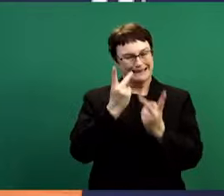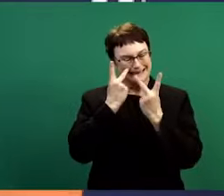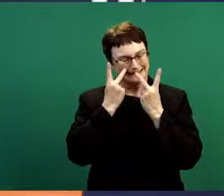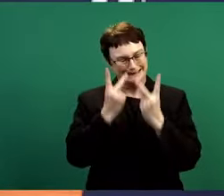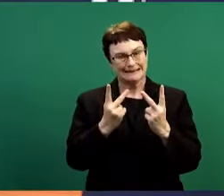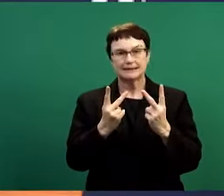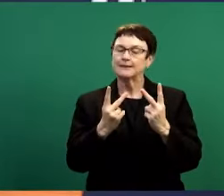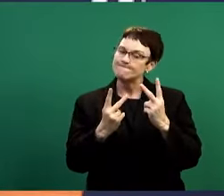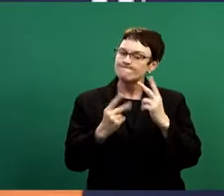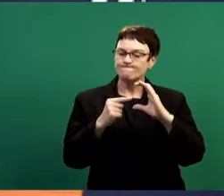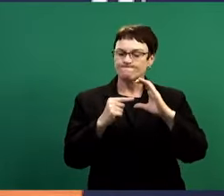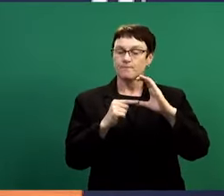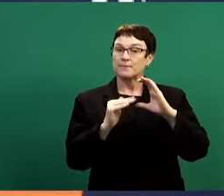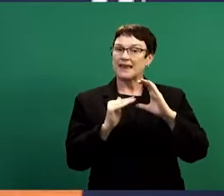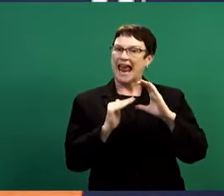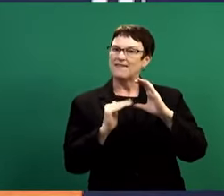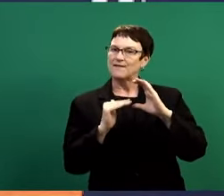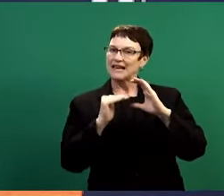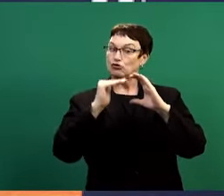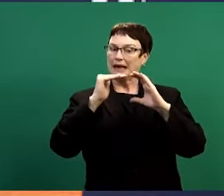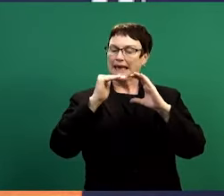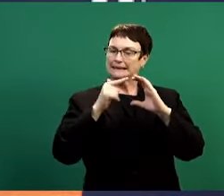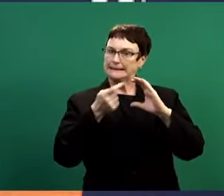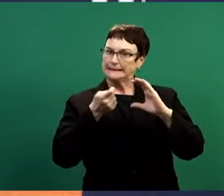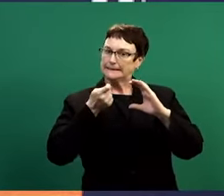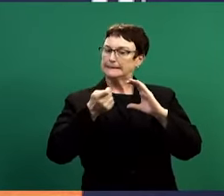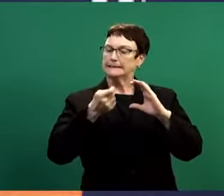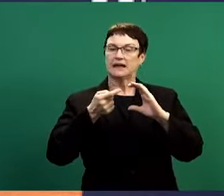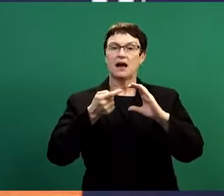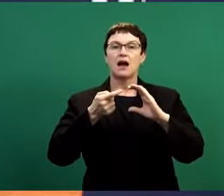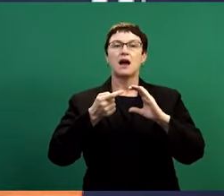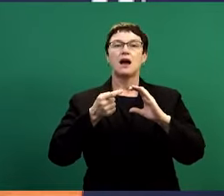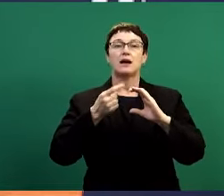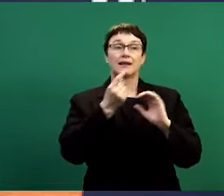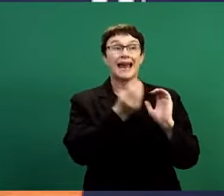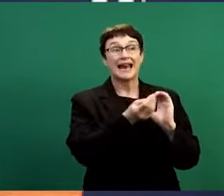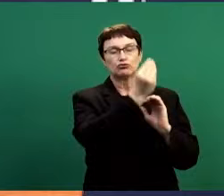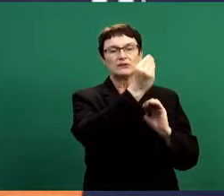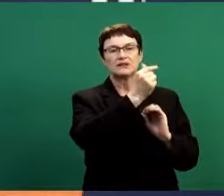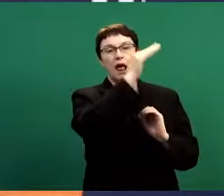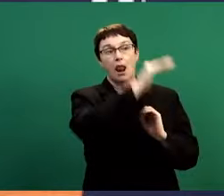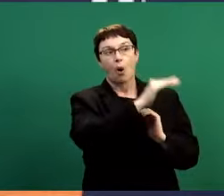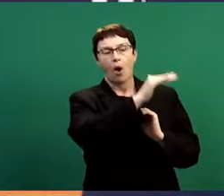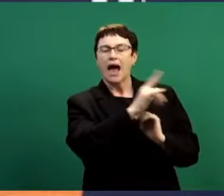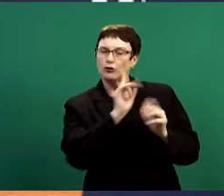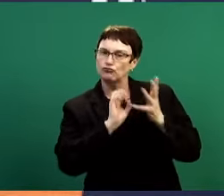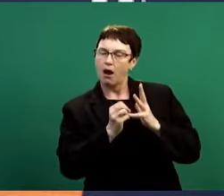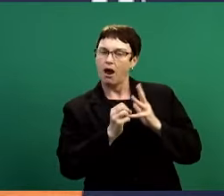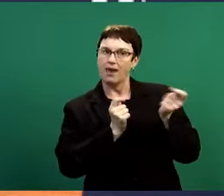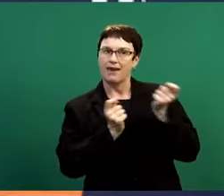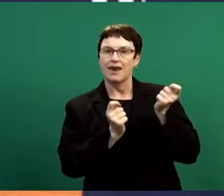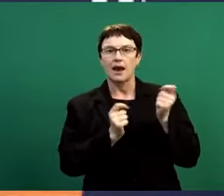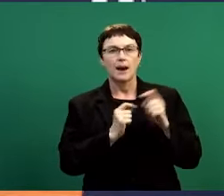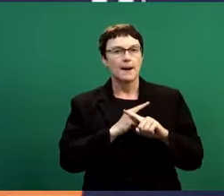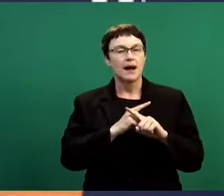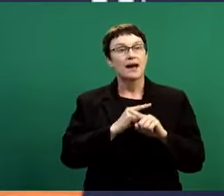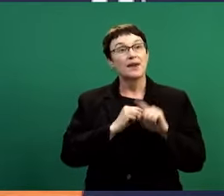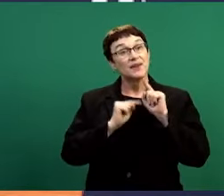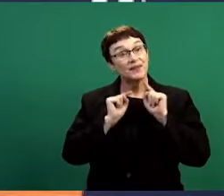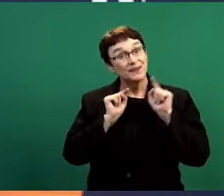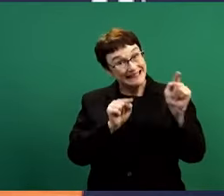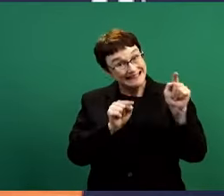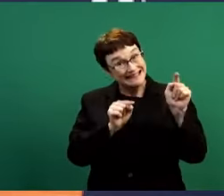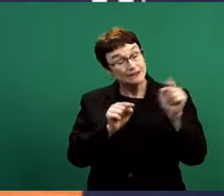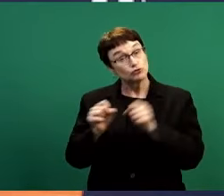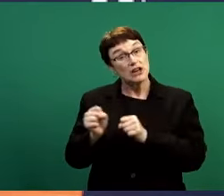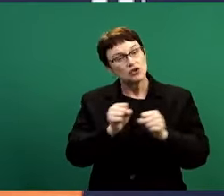low interest rates because inflation does not matter, such a development strategy is anti-poor. The